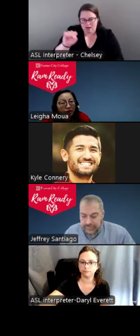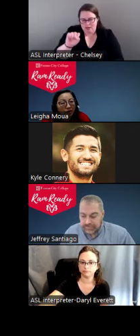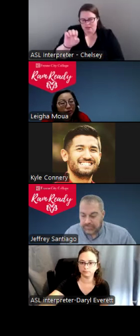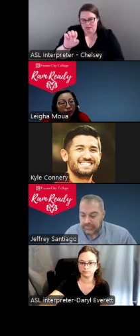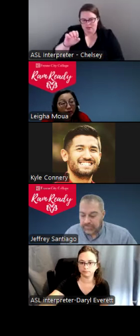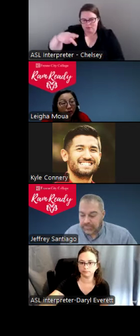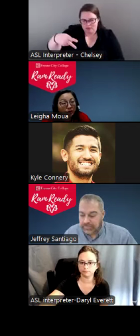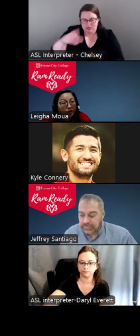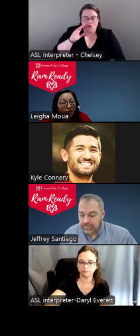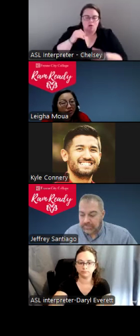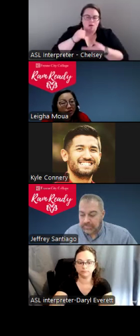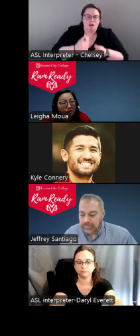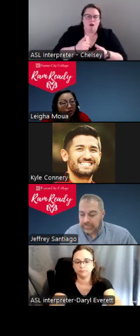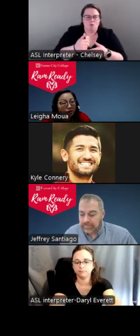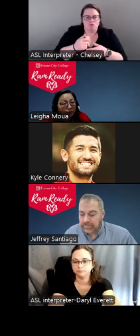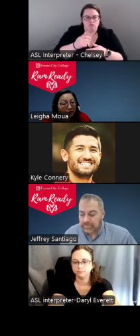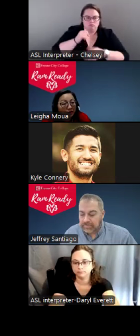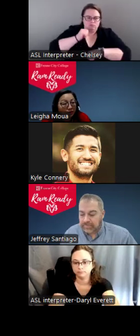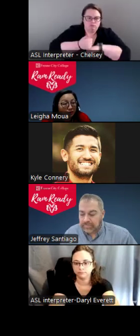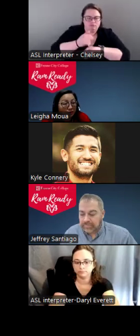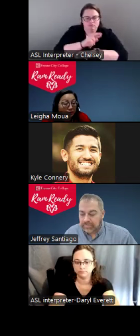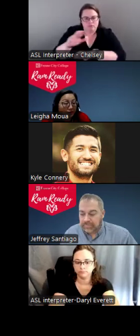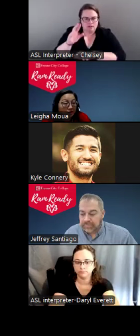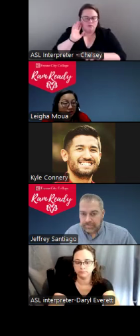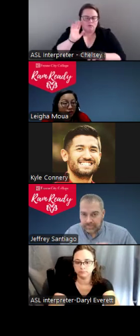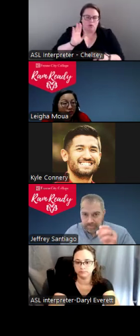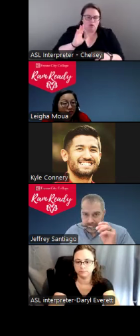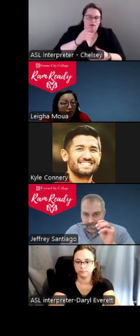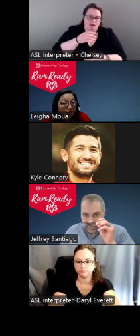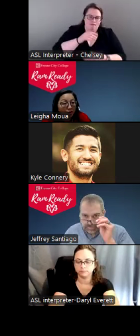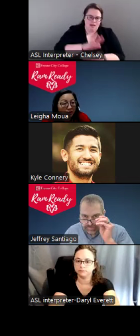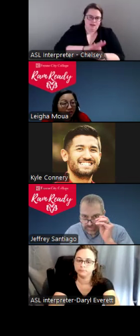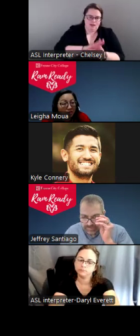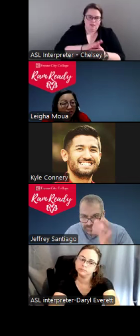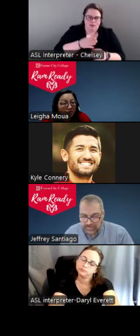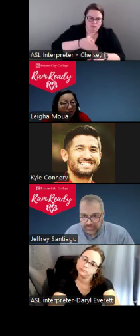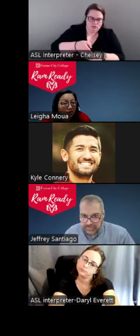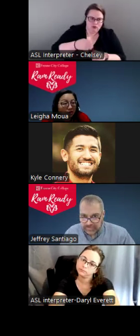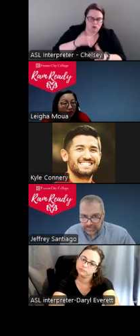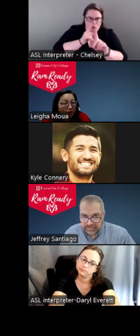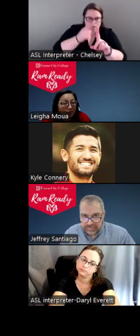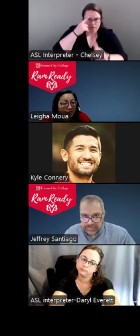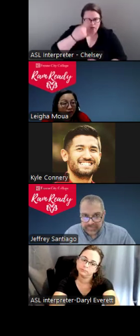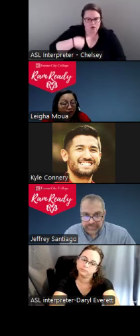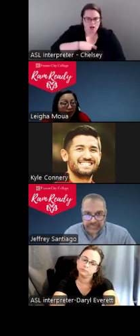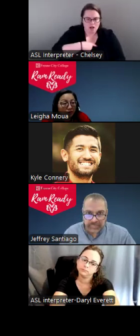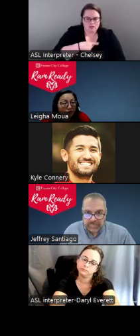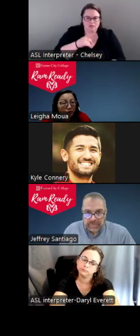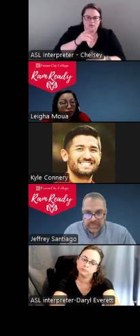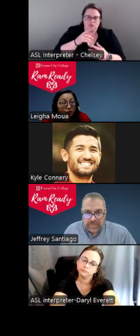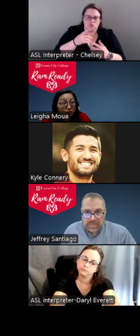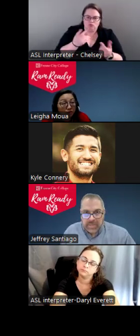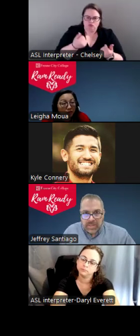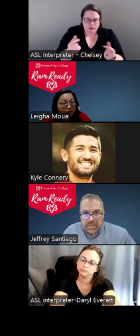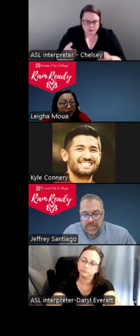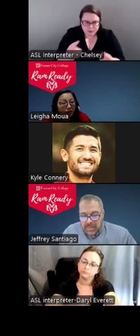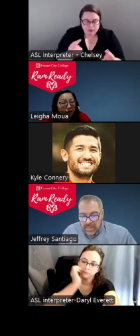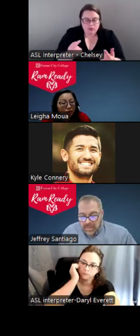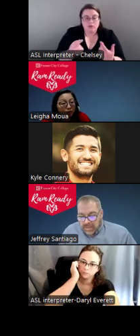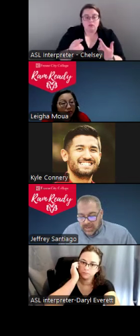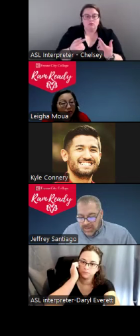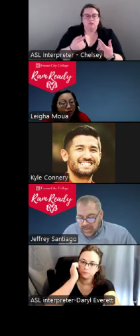academic career goal with us, or what it is that you're trying to accomplish. Let's say, for example, if you want to do